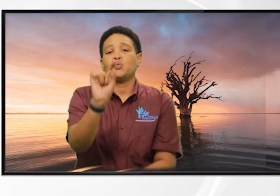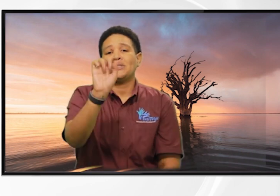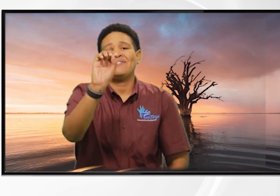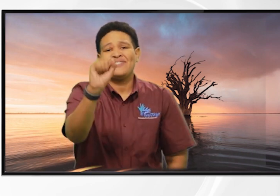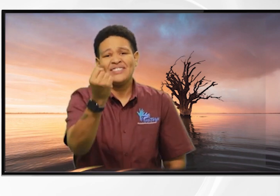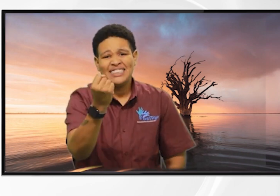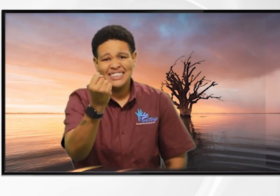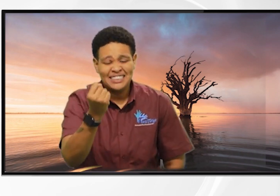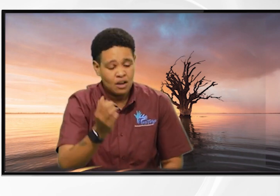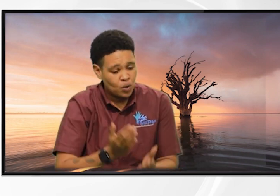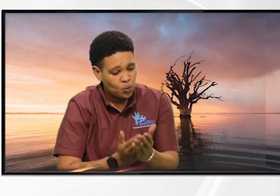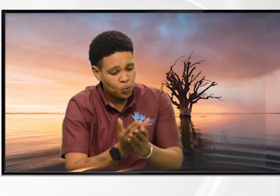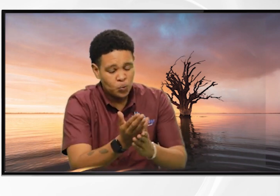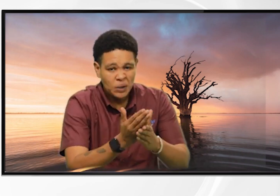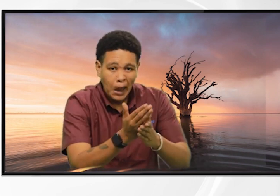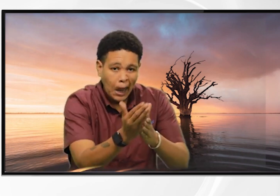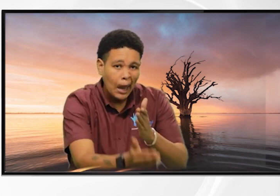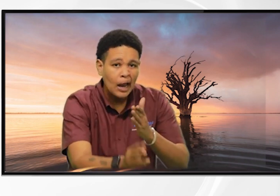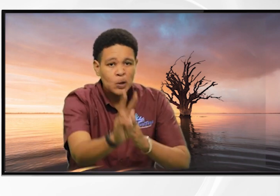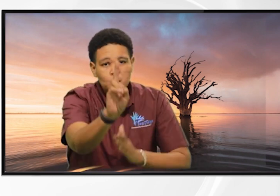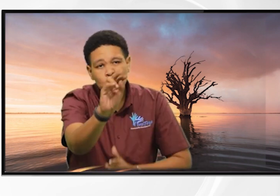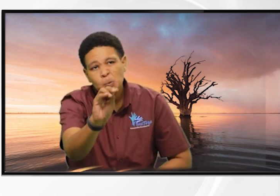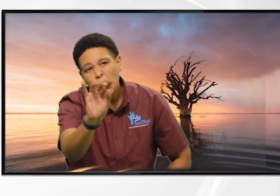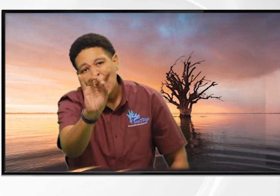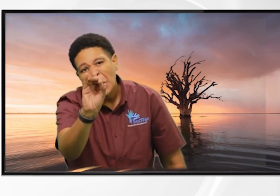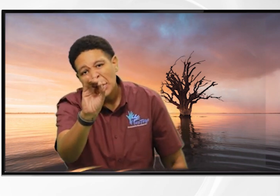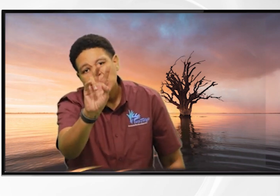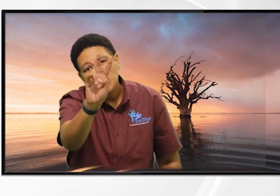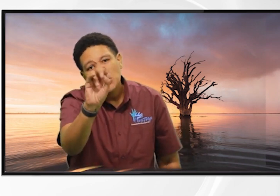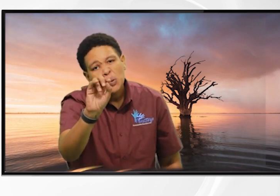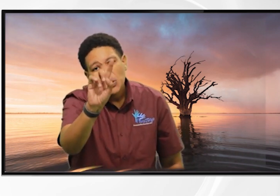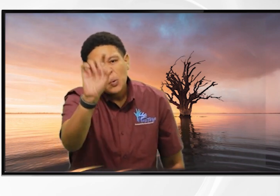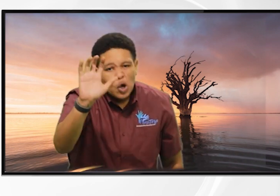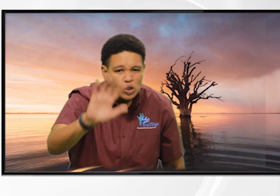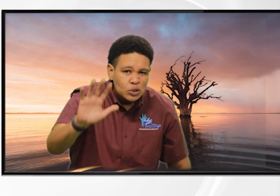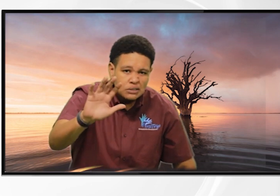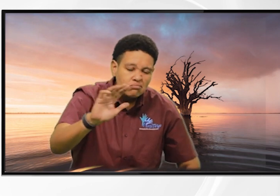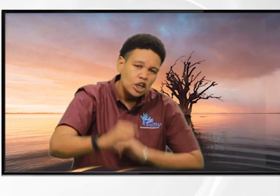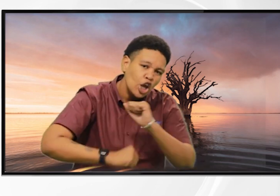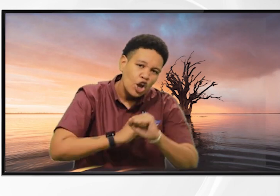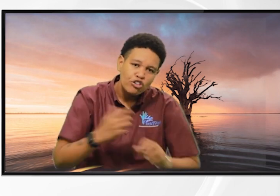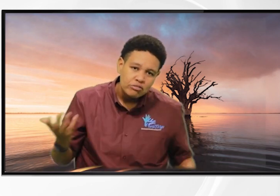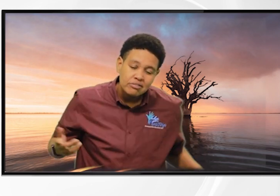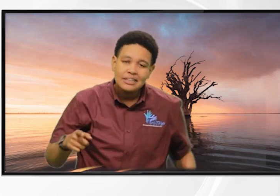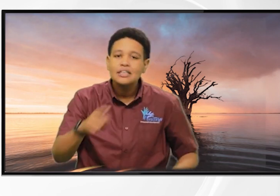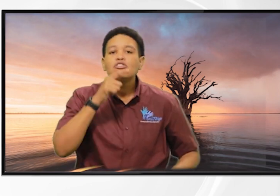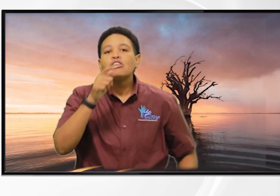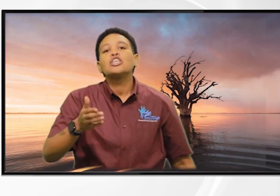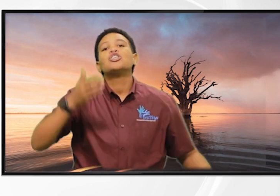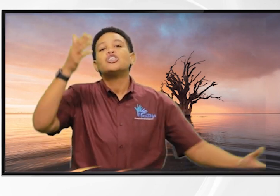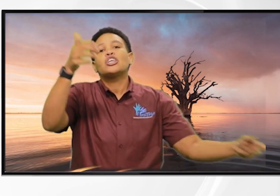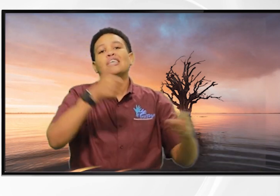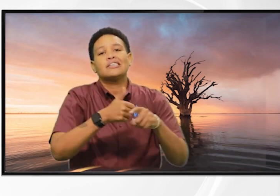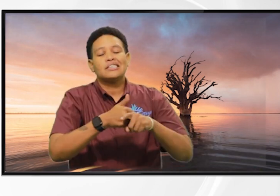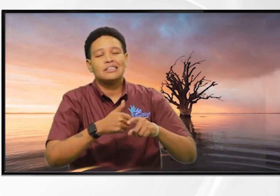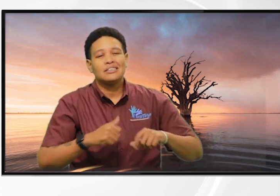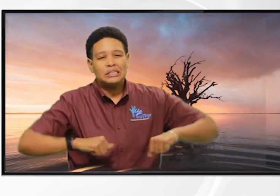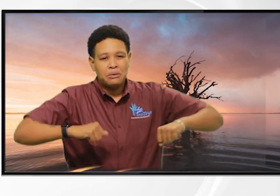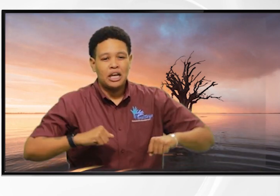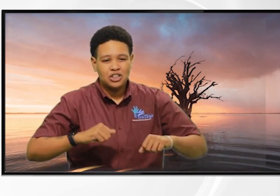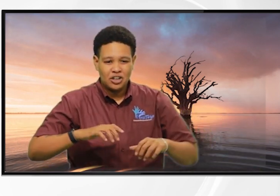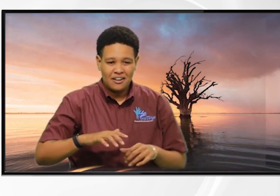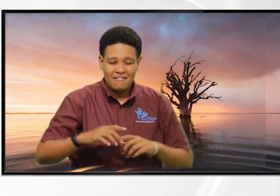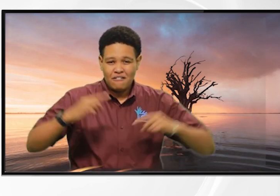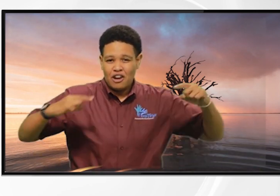and through the end of the century. They also suggest spatial variation in the drying across the country, with